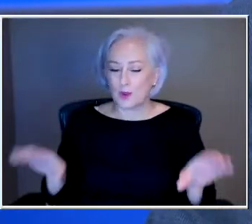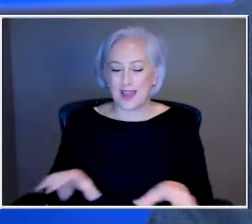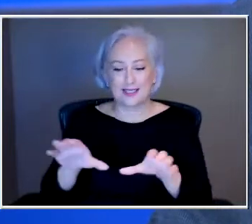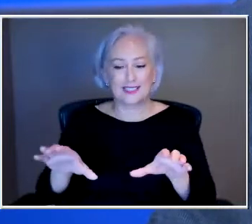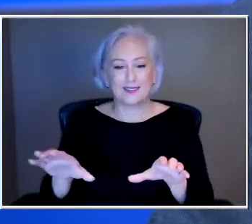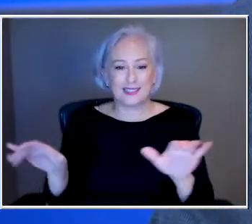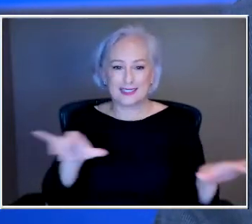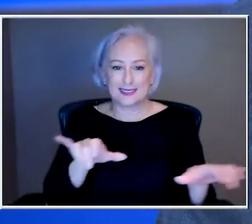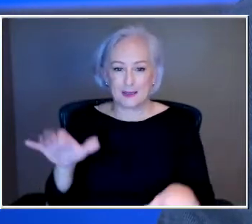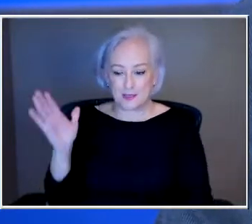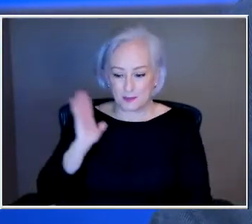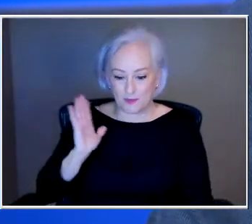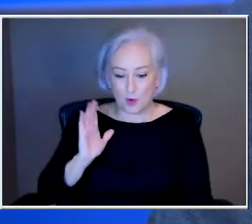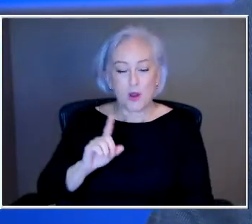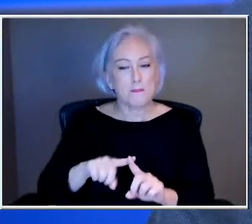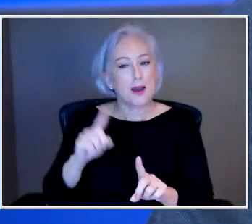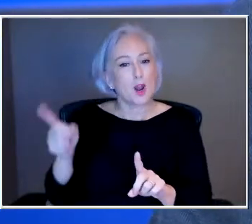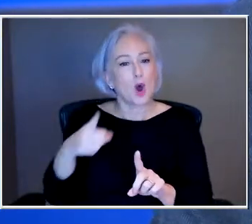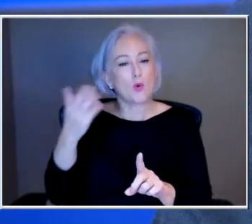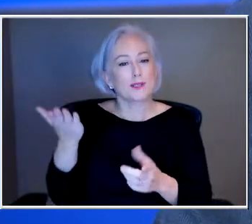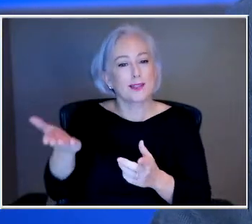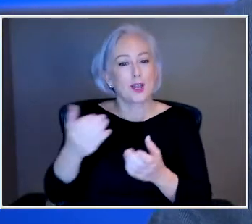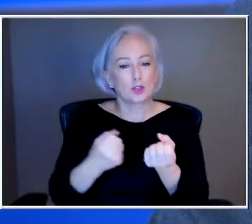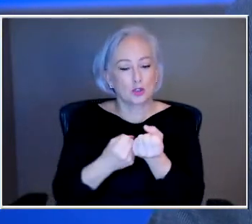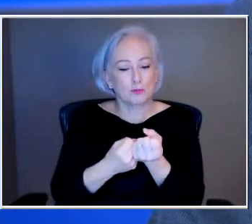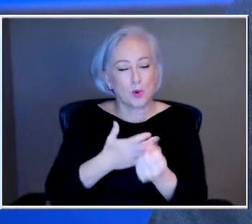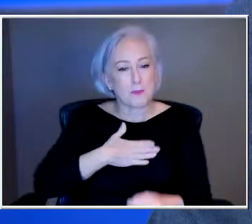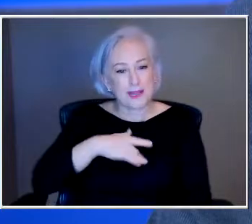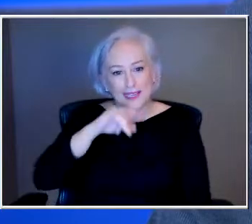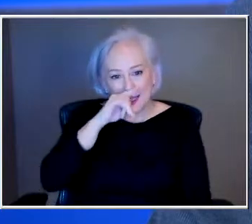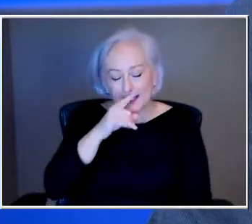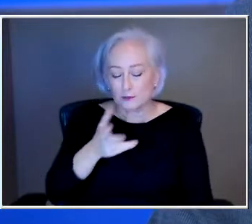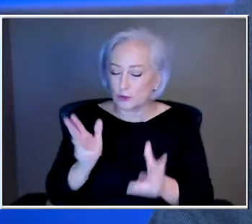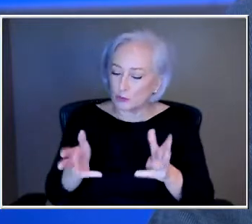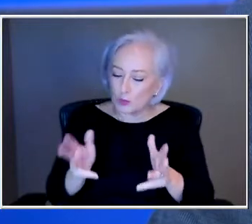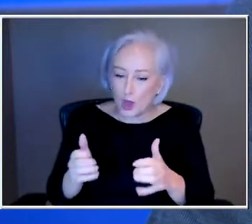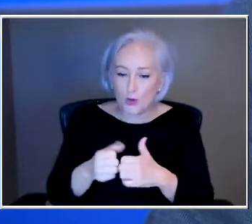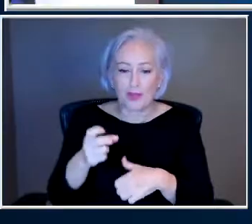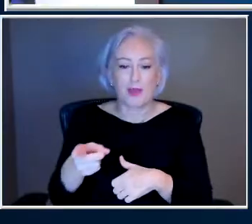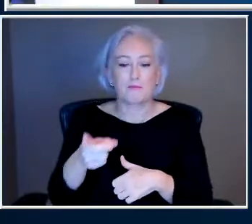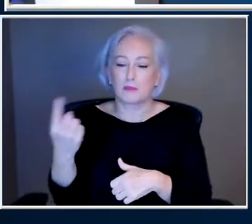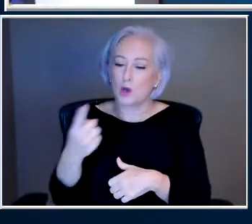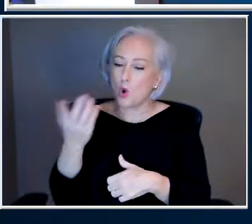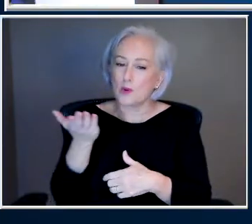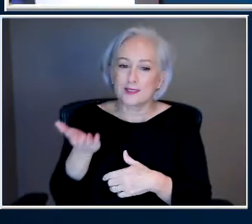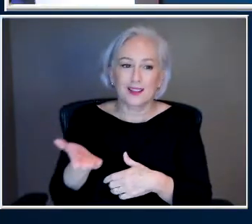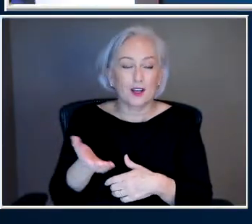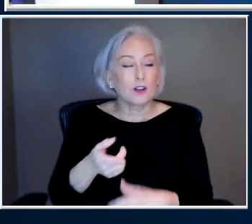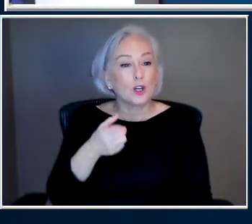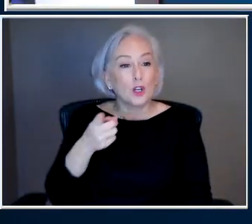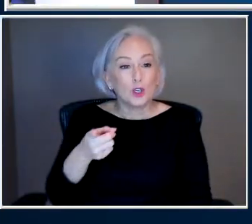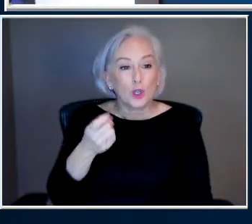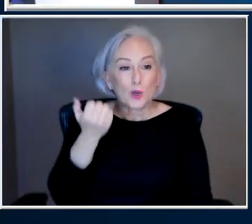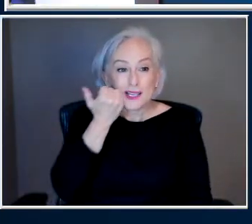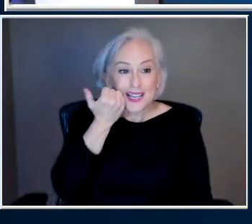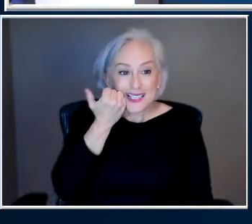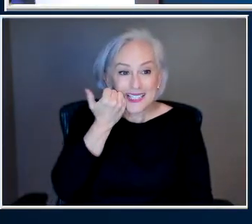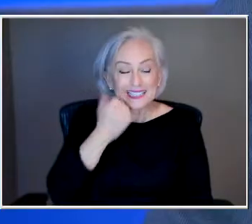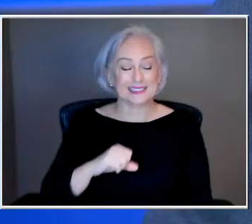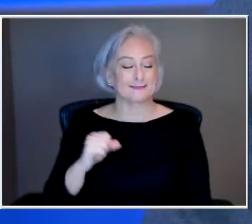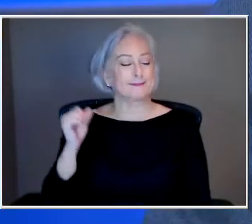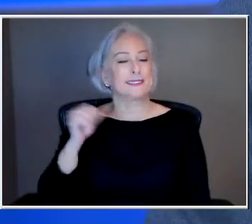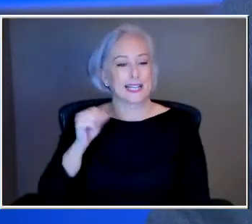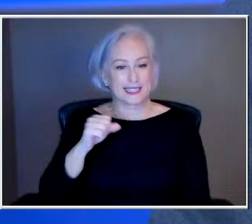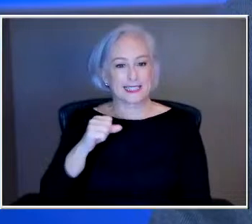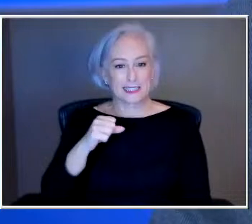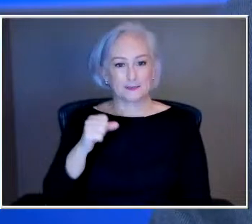there to be my kids' dad. If they ever needed something to talk to me about, I was always there for them. So. And you're a dentist. I'm a dentist. One thing that did